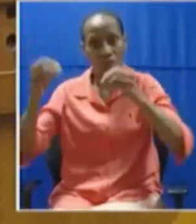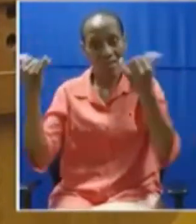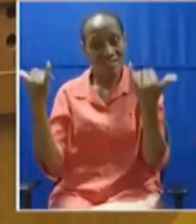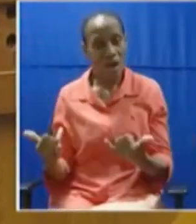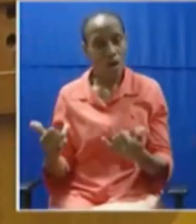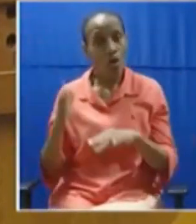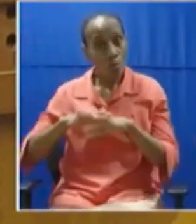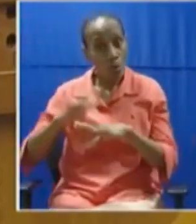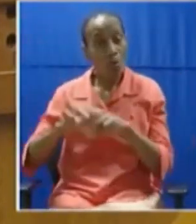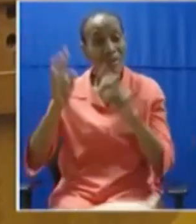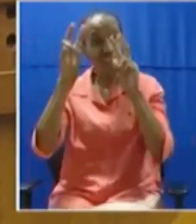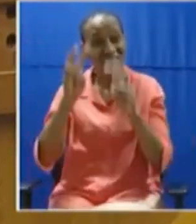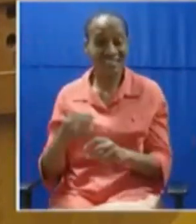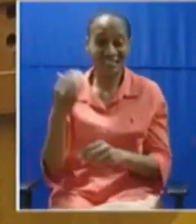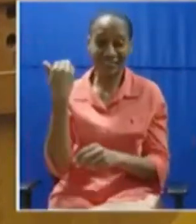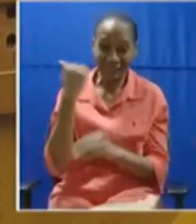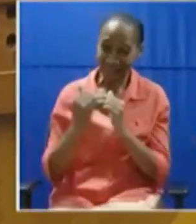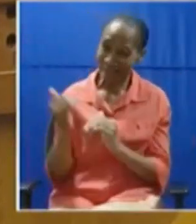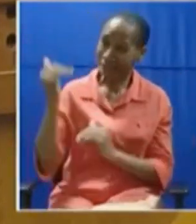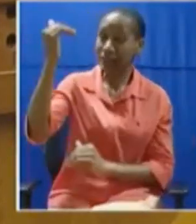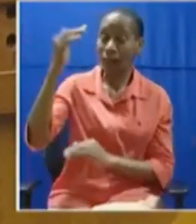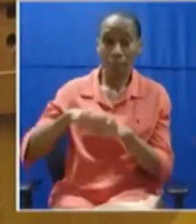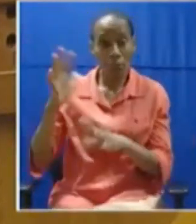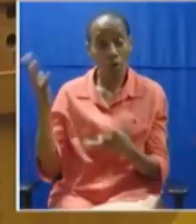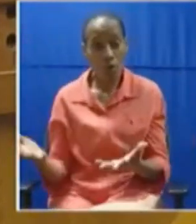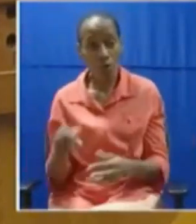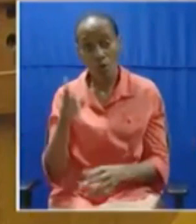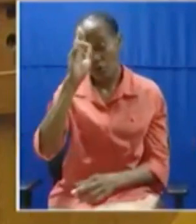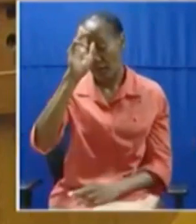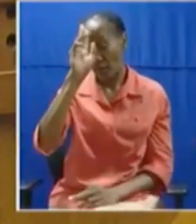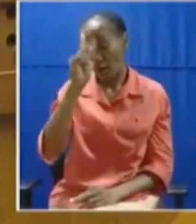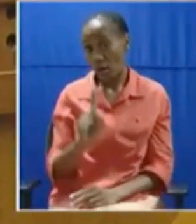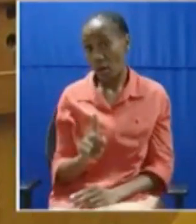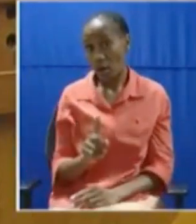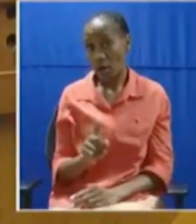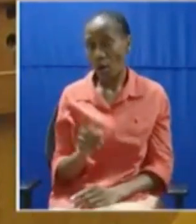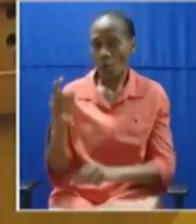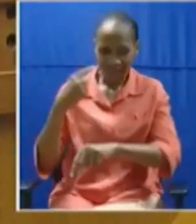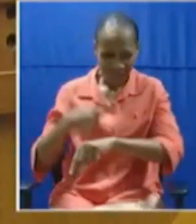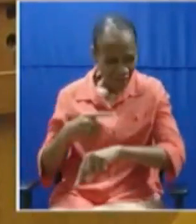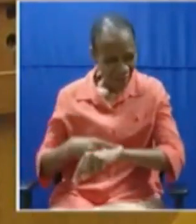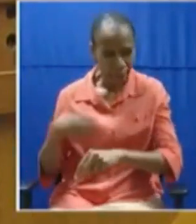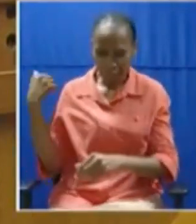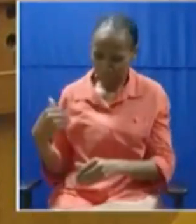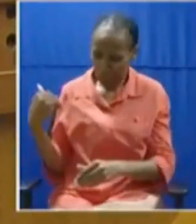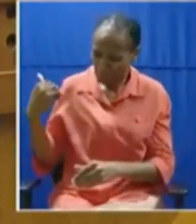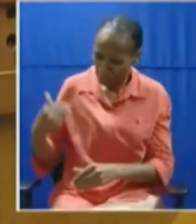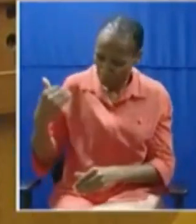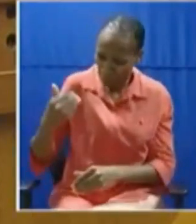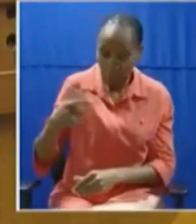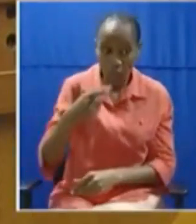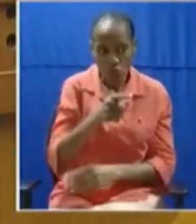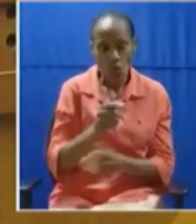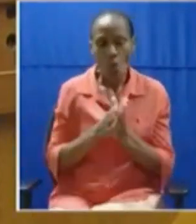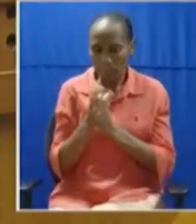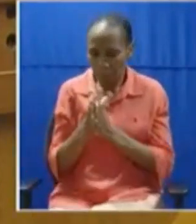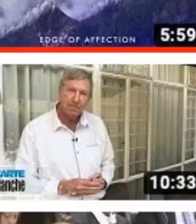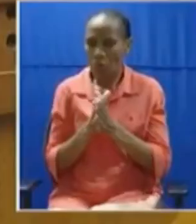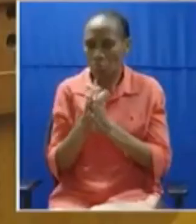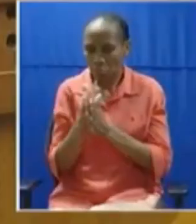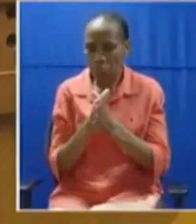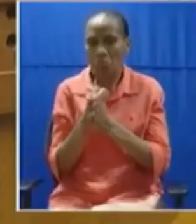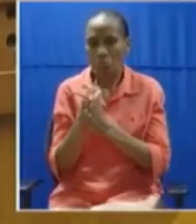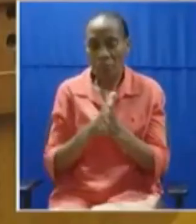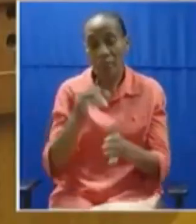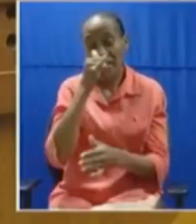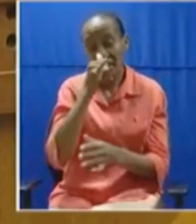further to pay for it. And let's not forget that the whole time you were constructing a criminal syndicate fronting